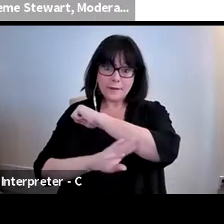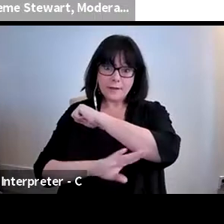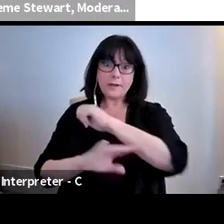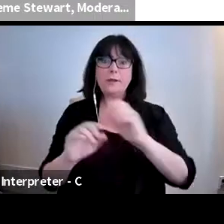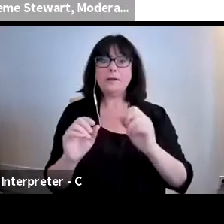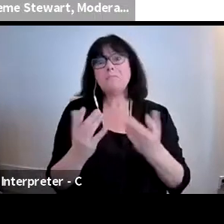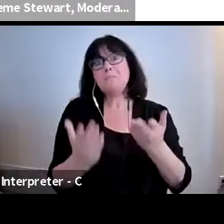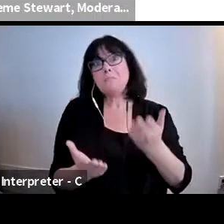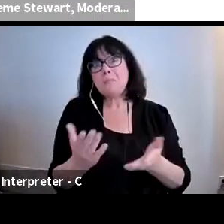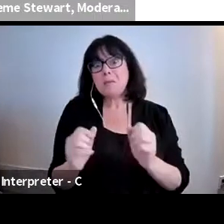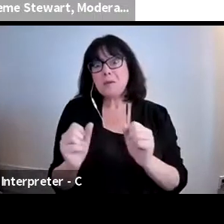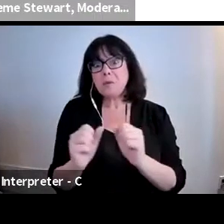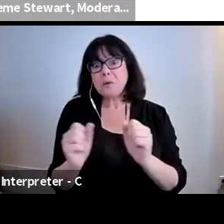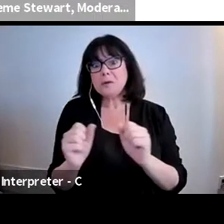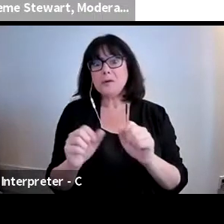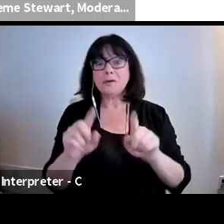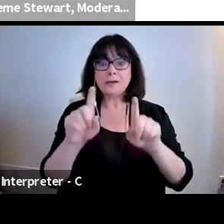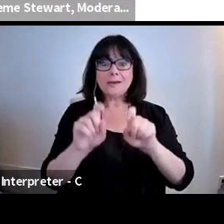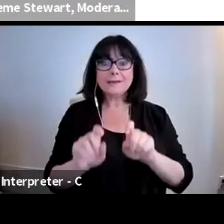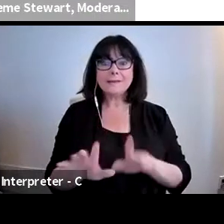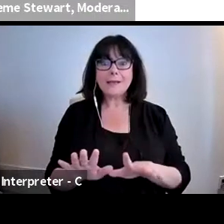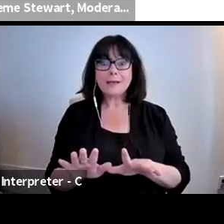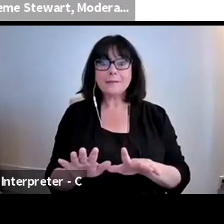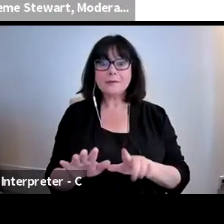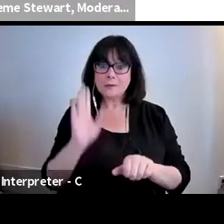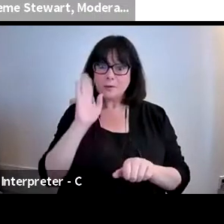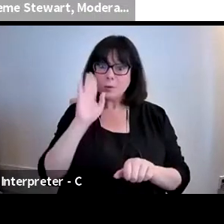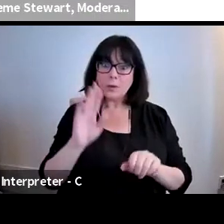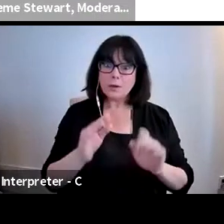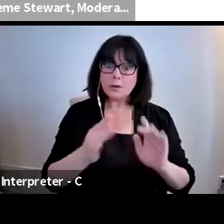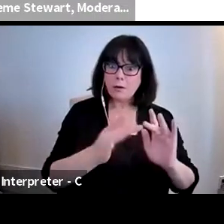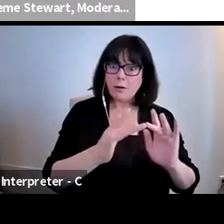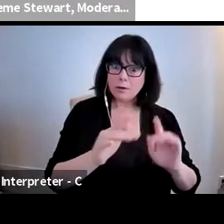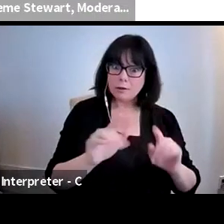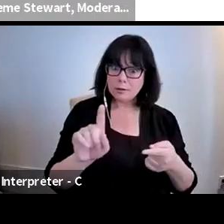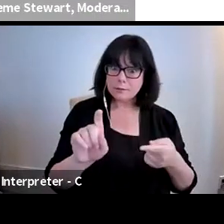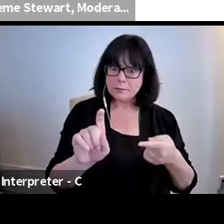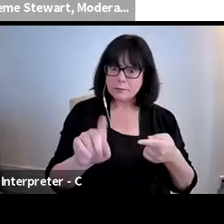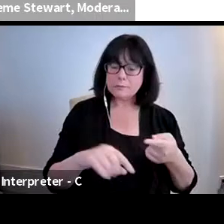will be online. There's a question about whether or not the nursing